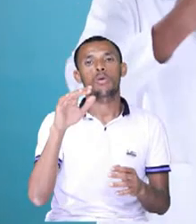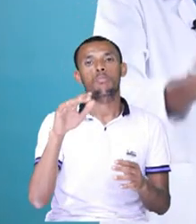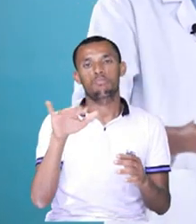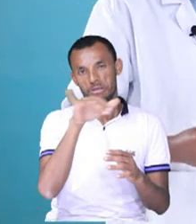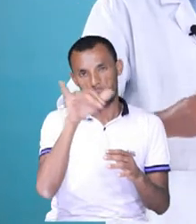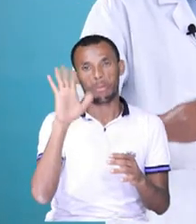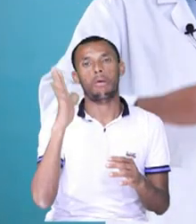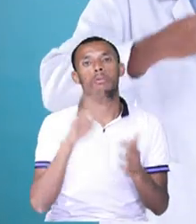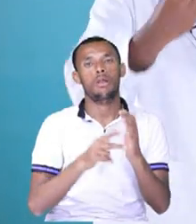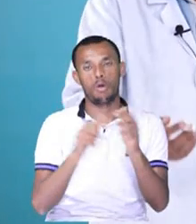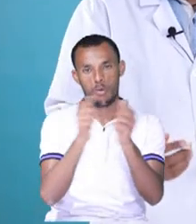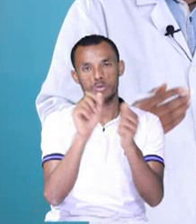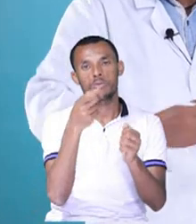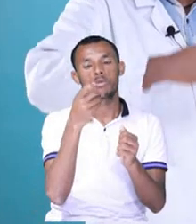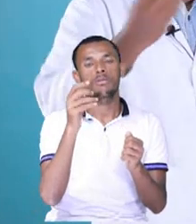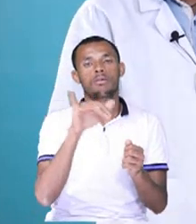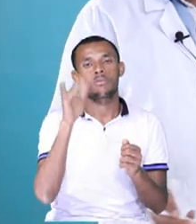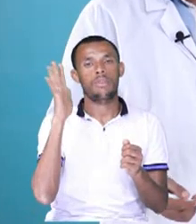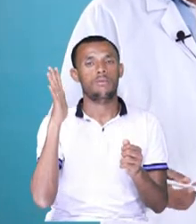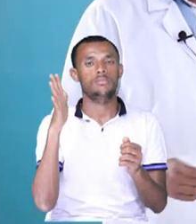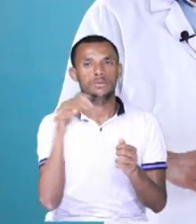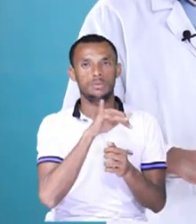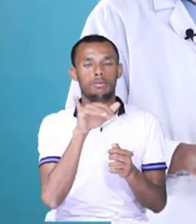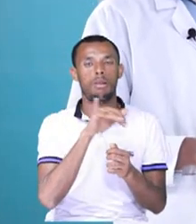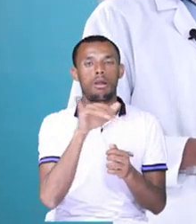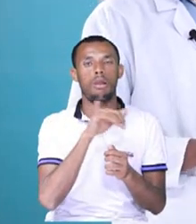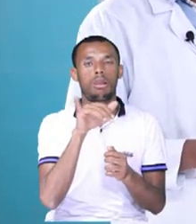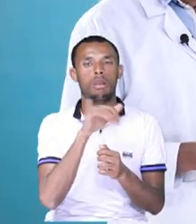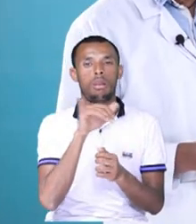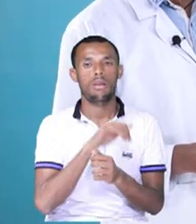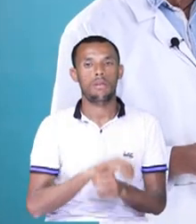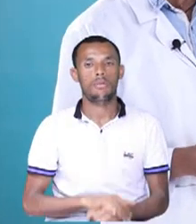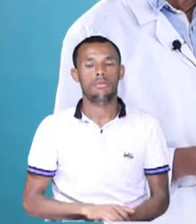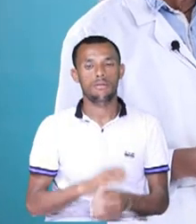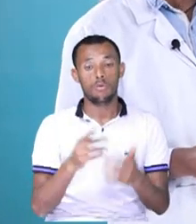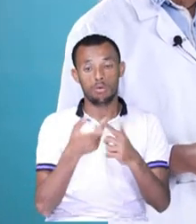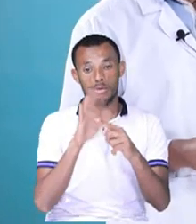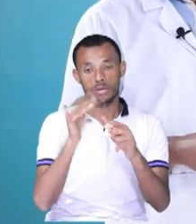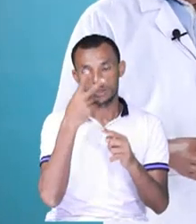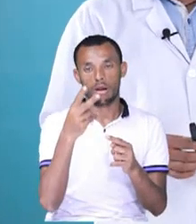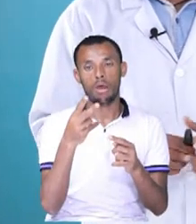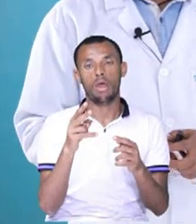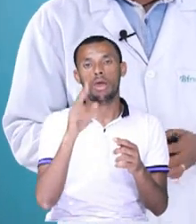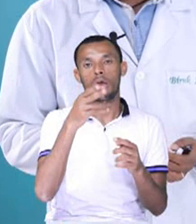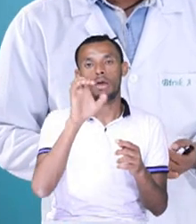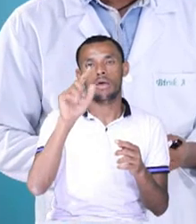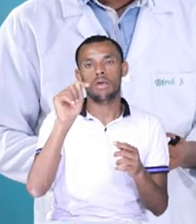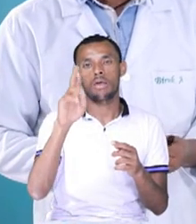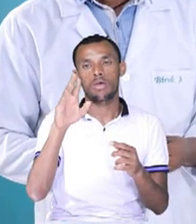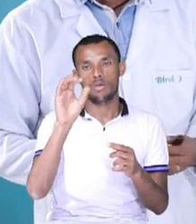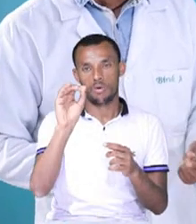Homogeneous, the same type, the same kind, which is similar. Similar. The second one is heterogeneous